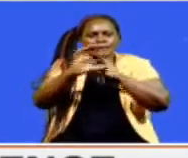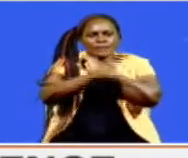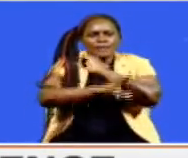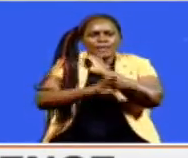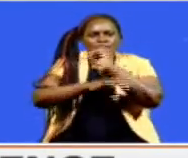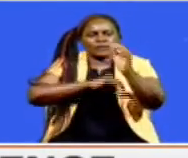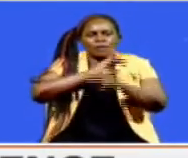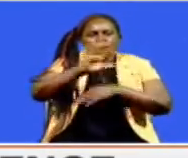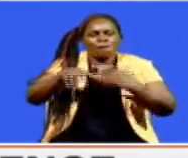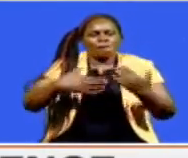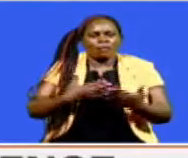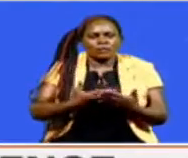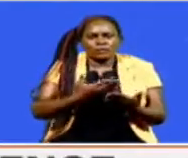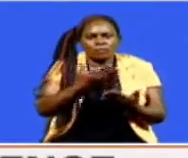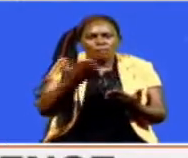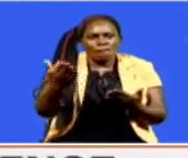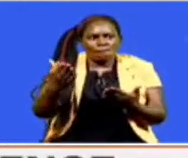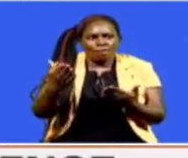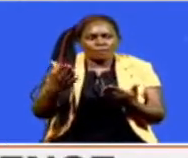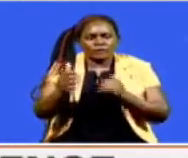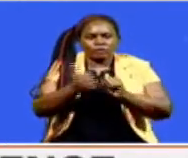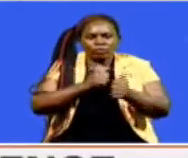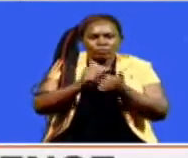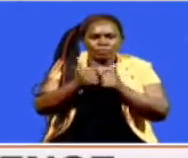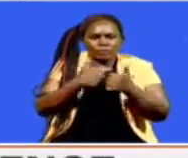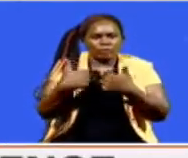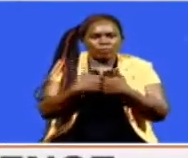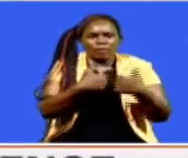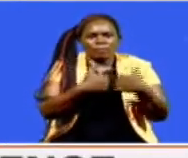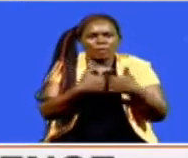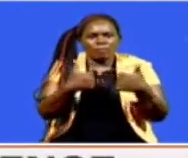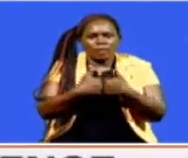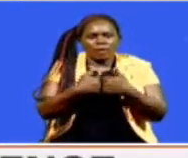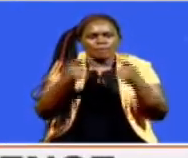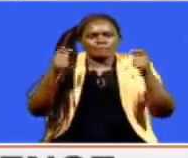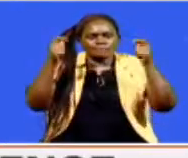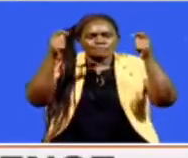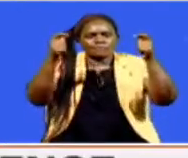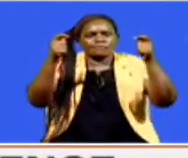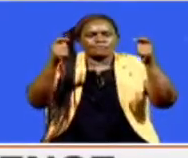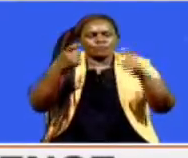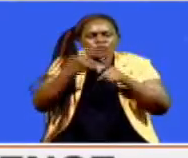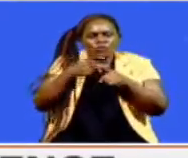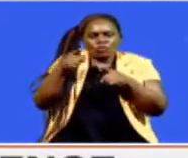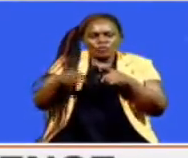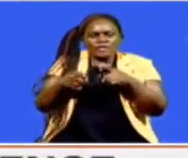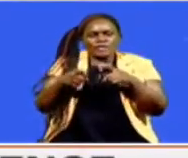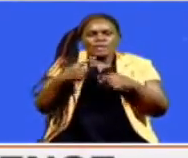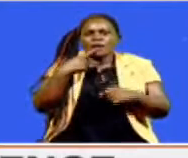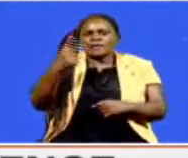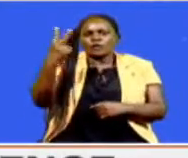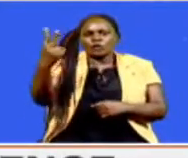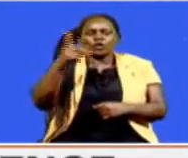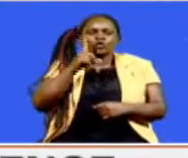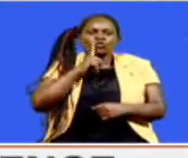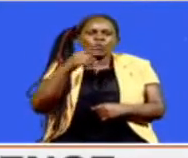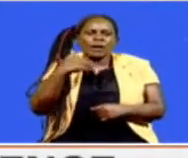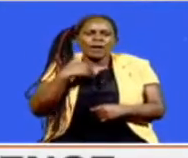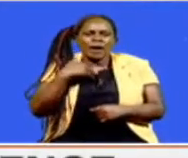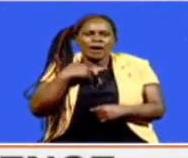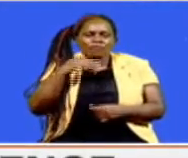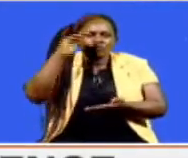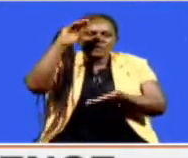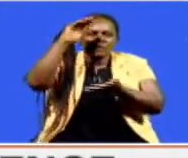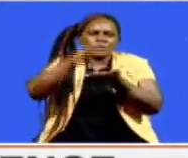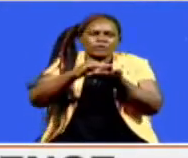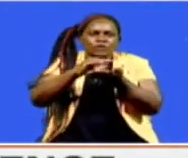they'll all be battling for the current trophy. Out of this 102, tomorrow we'll have a cut